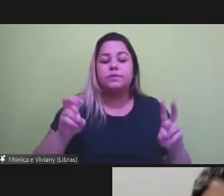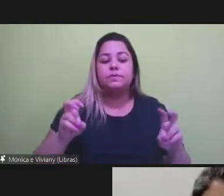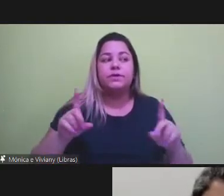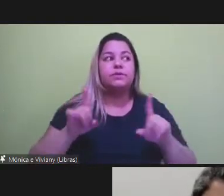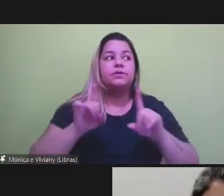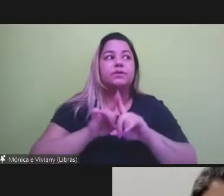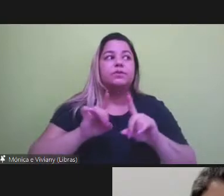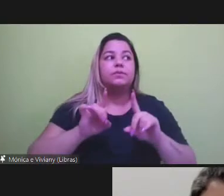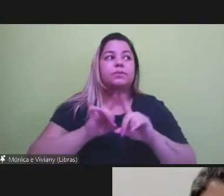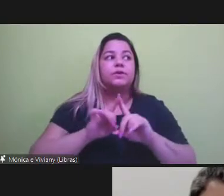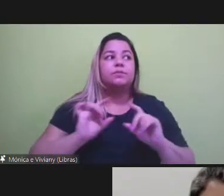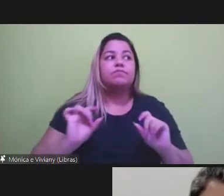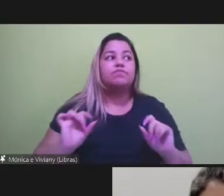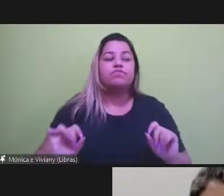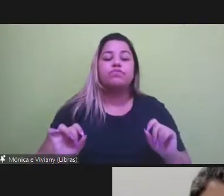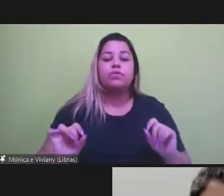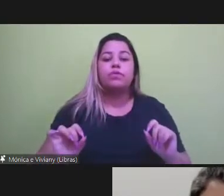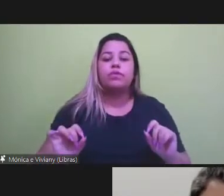the themes,